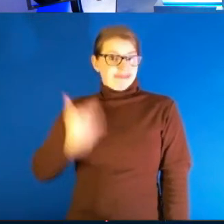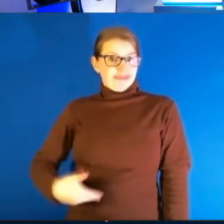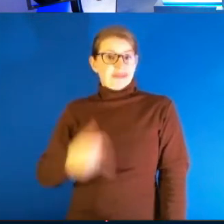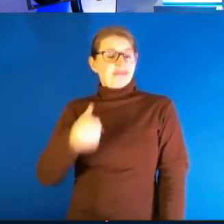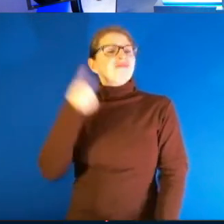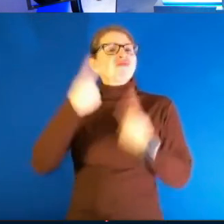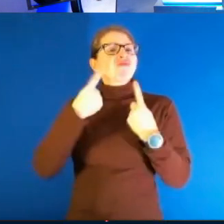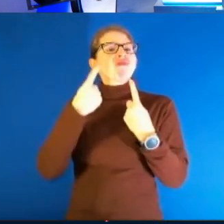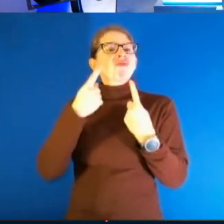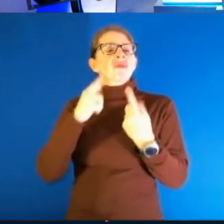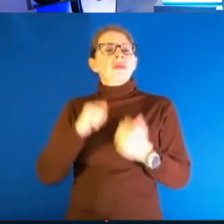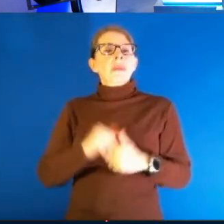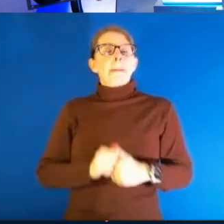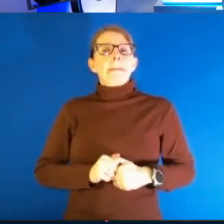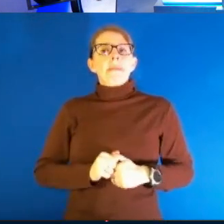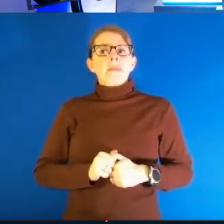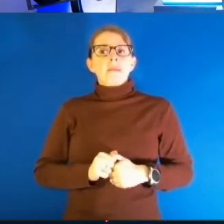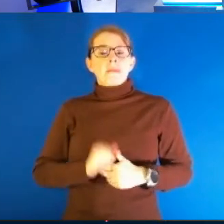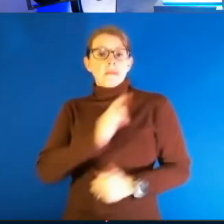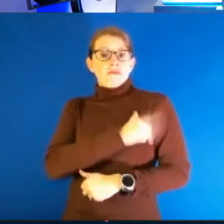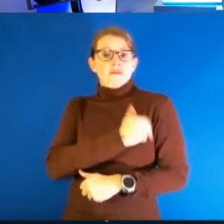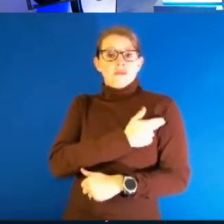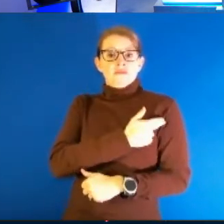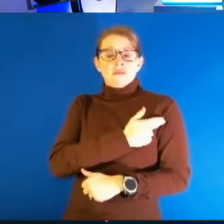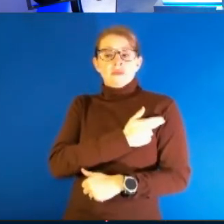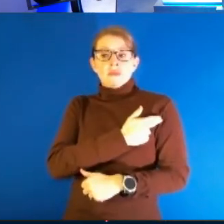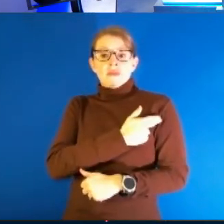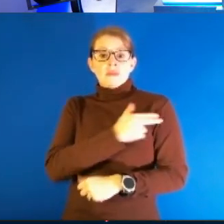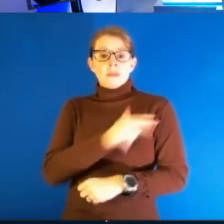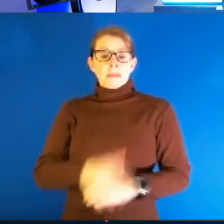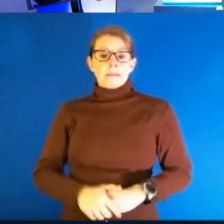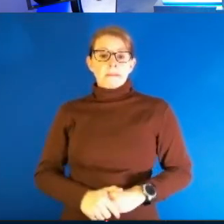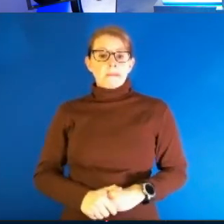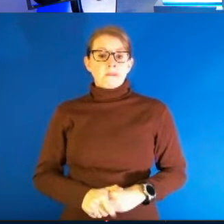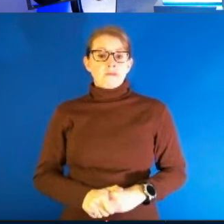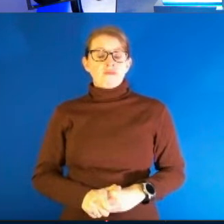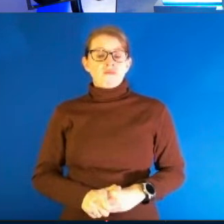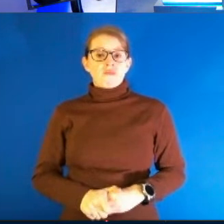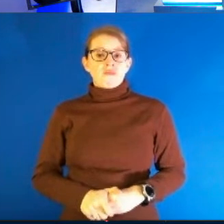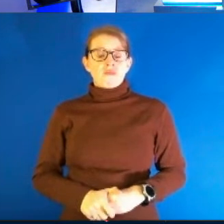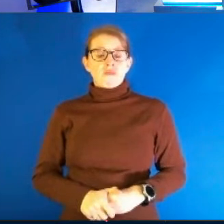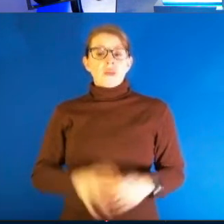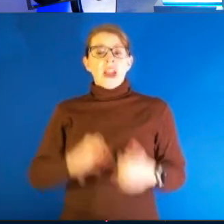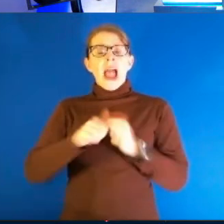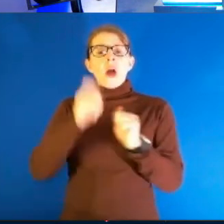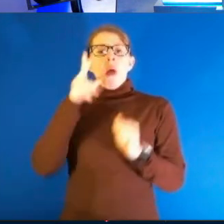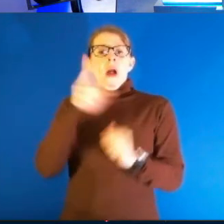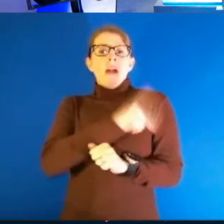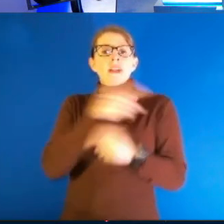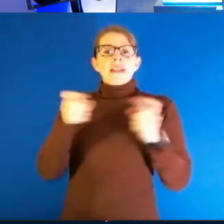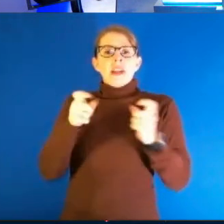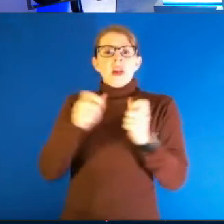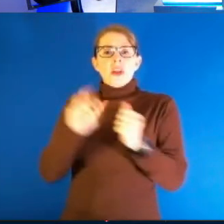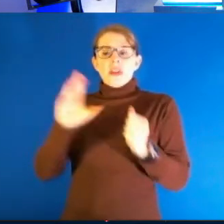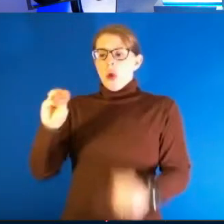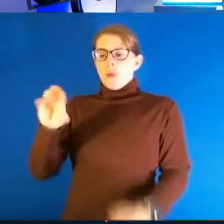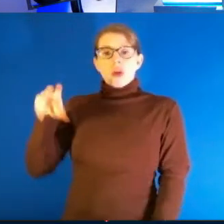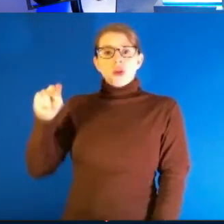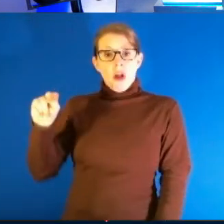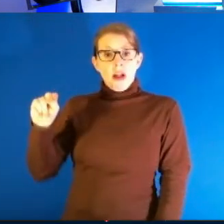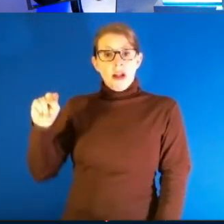wondering how hospitals are going to deal with Omicron